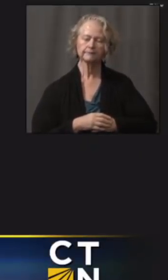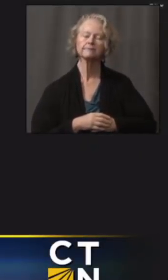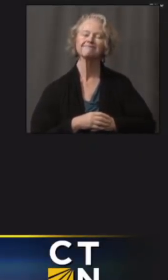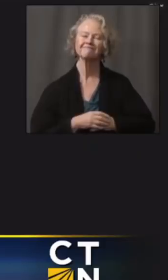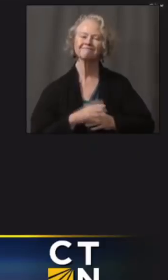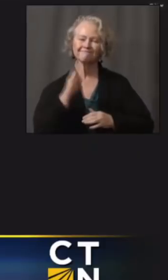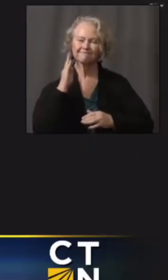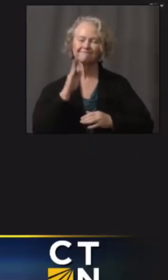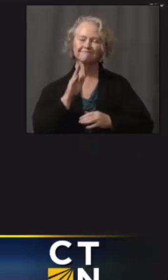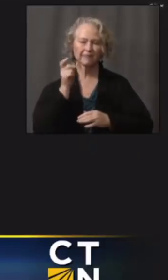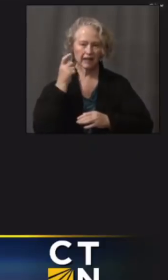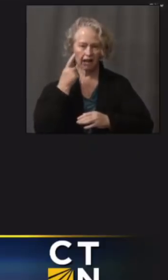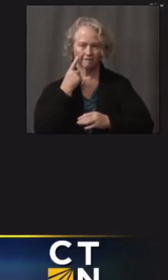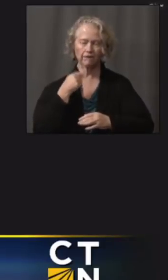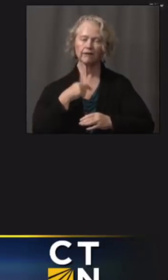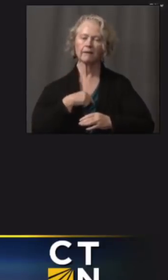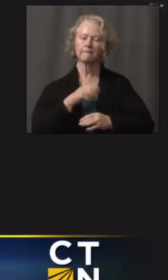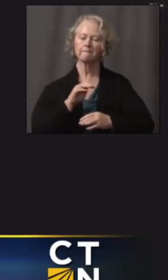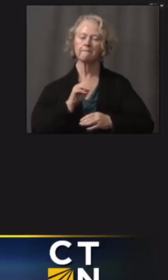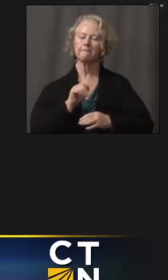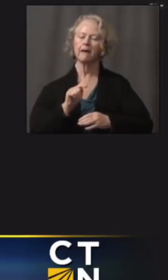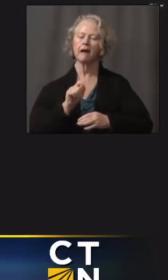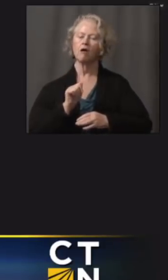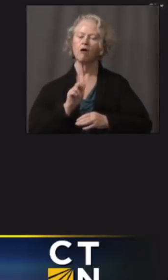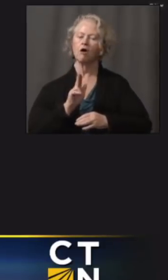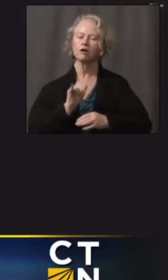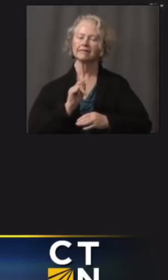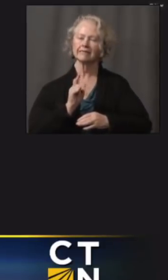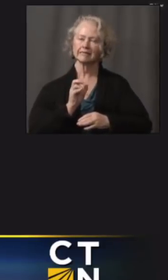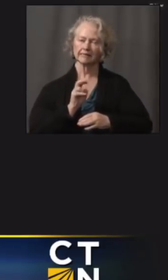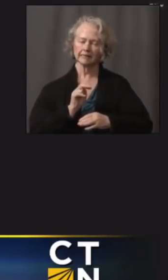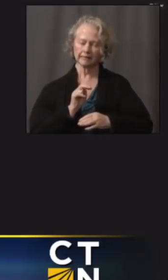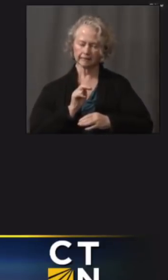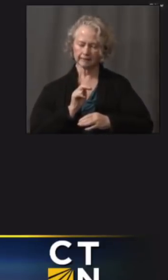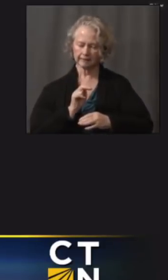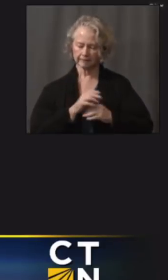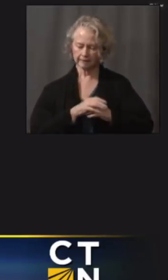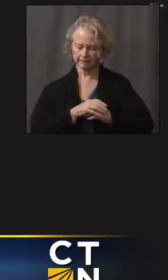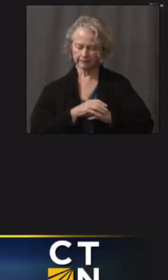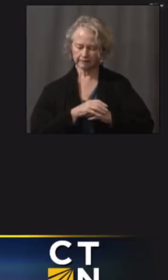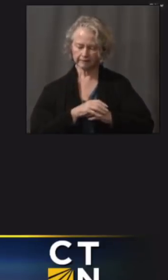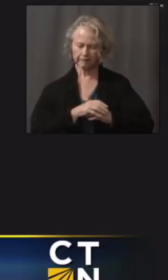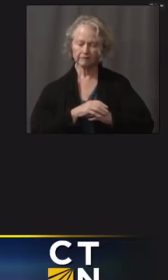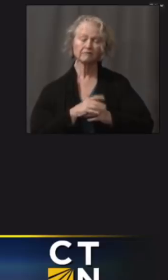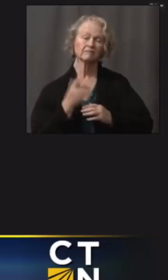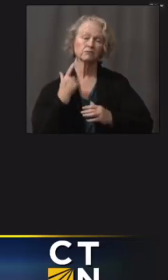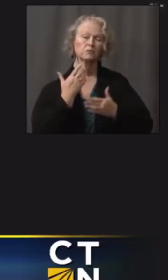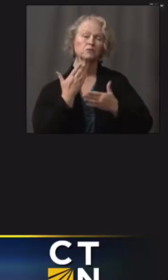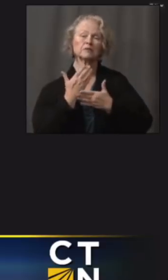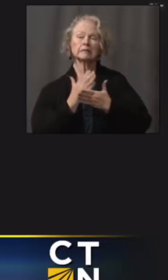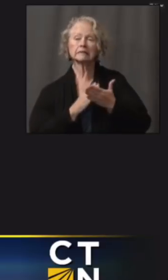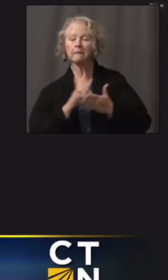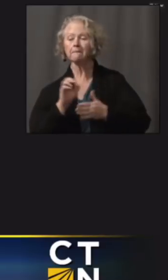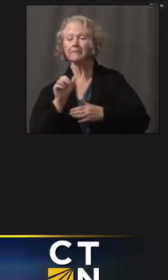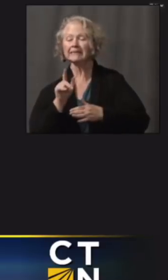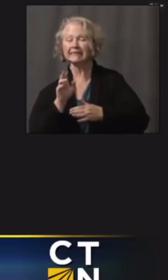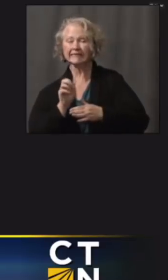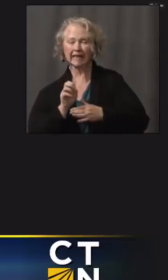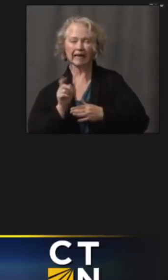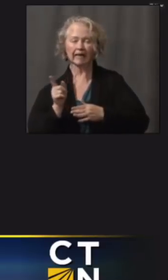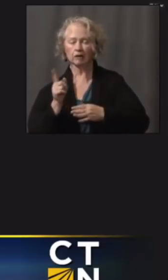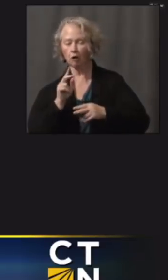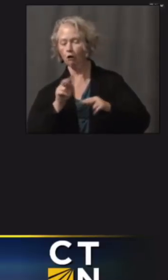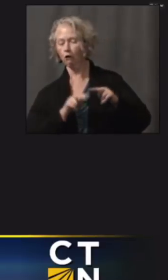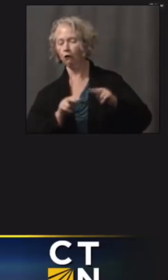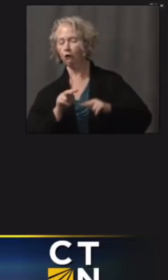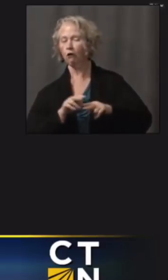Hi, Governor Matt Austin with NBC Connecticut. On Friday, President Trump suggested that states that are doing their own review of the vaccine development